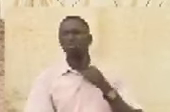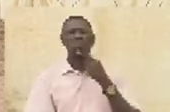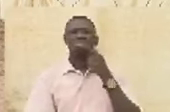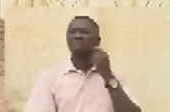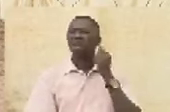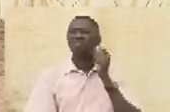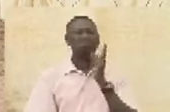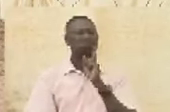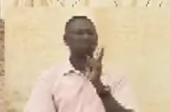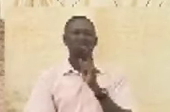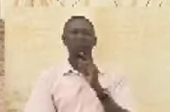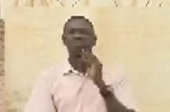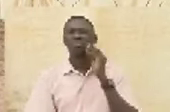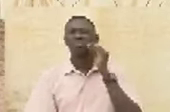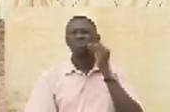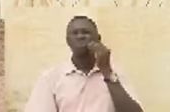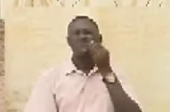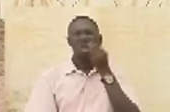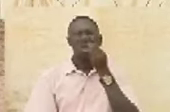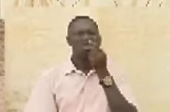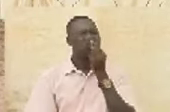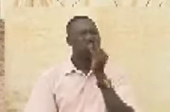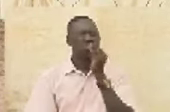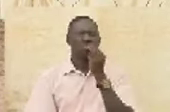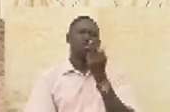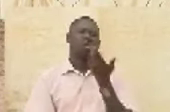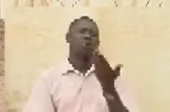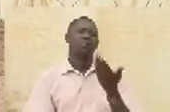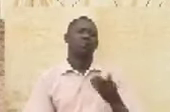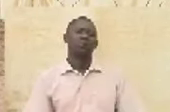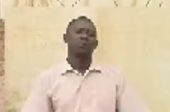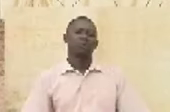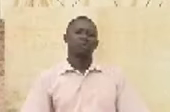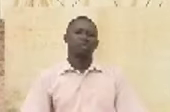nice. It's not that all bitter, but it is not nice at all.